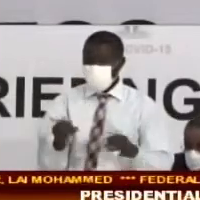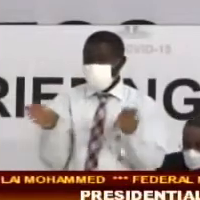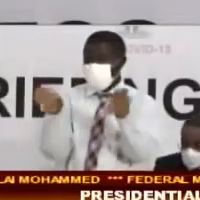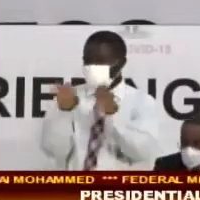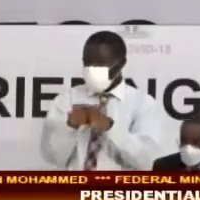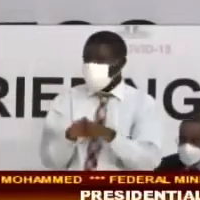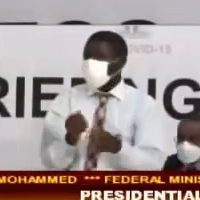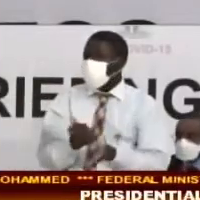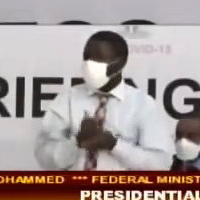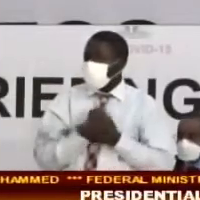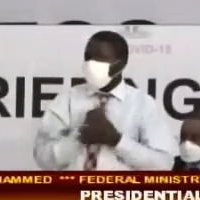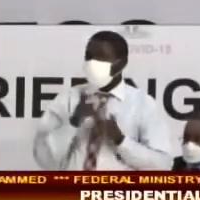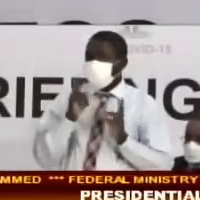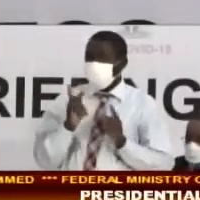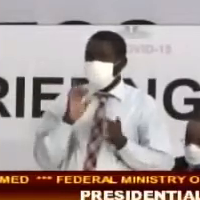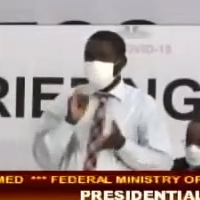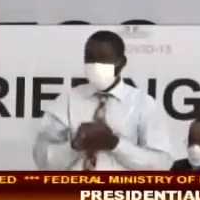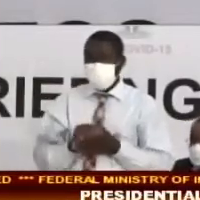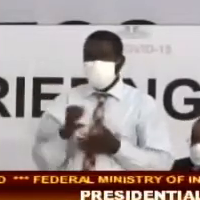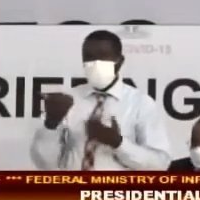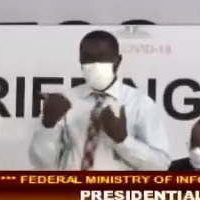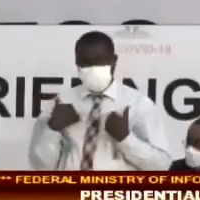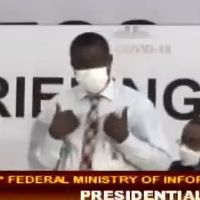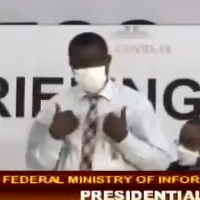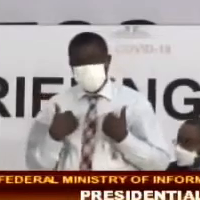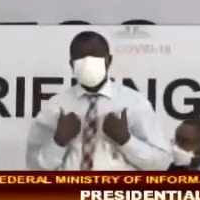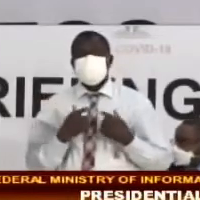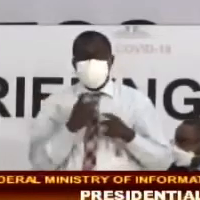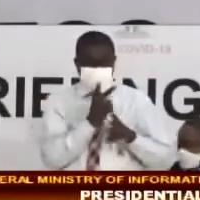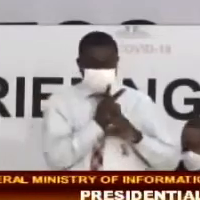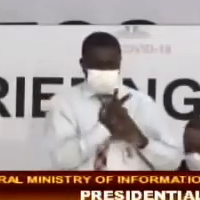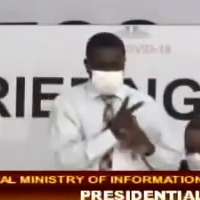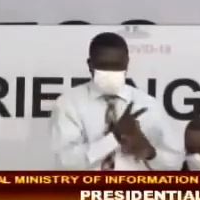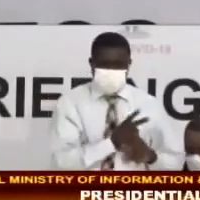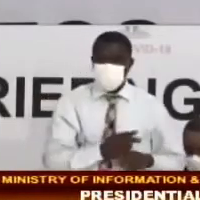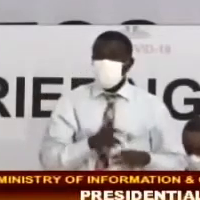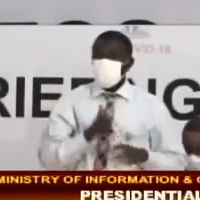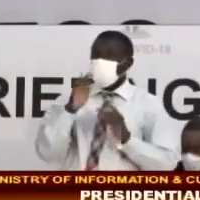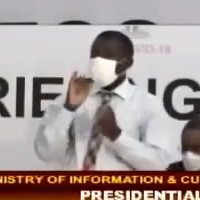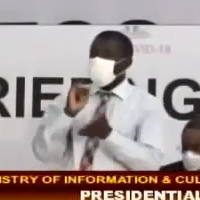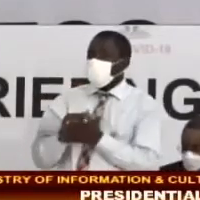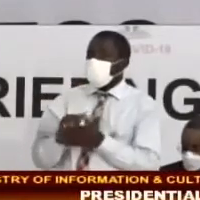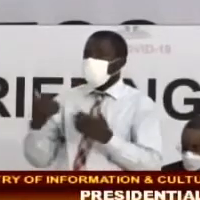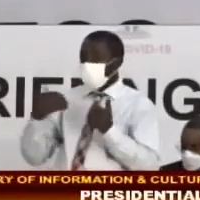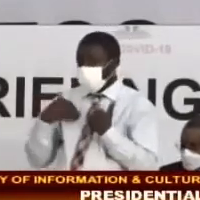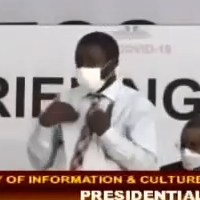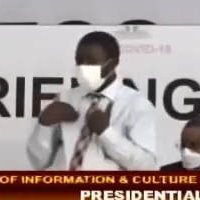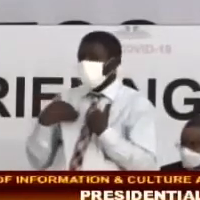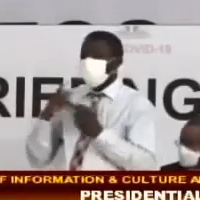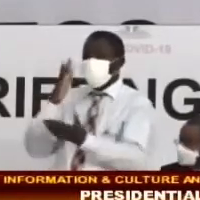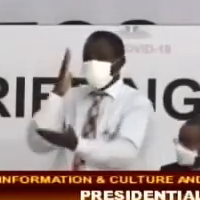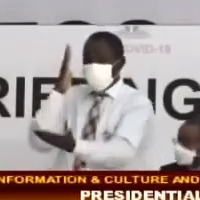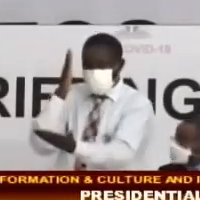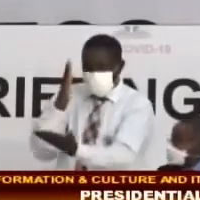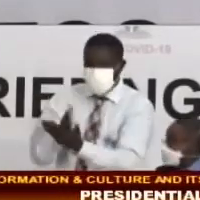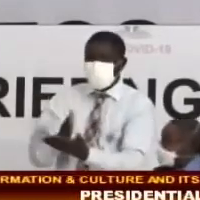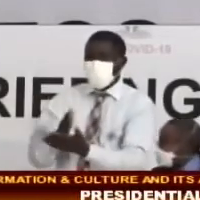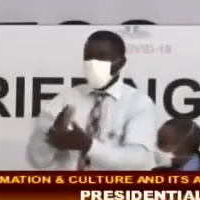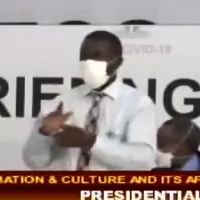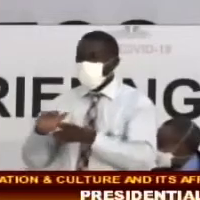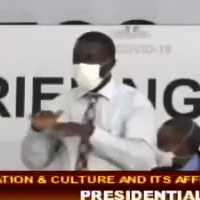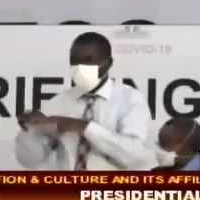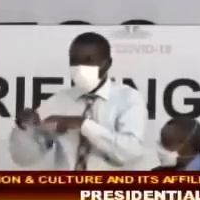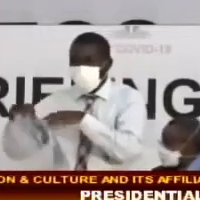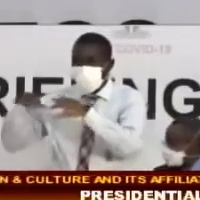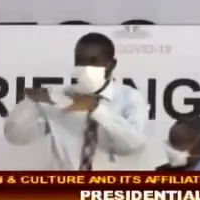shi ya kare shi, ga mai cutar ya rage yaɗawa. Za ka iya ɗinka naka